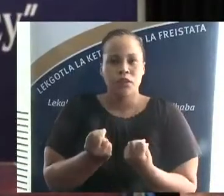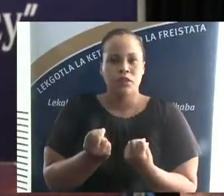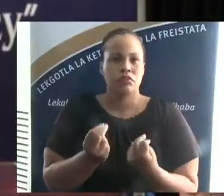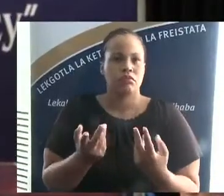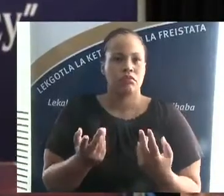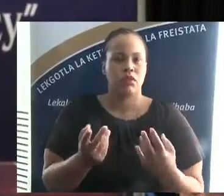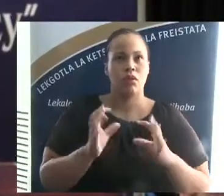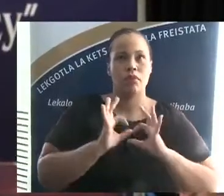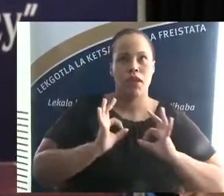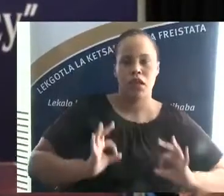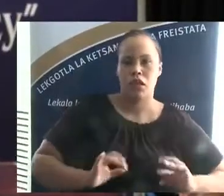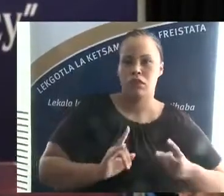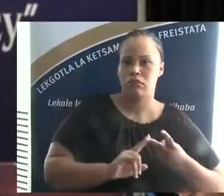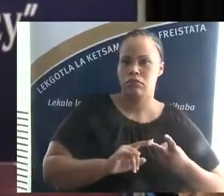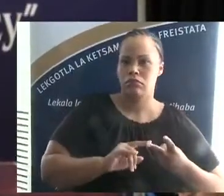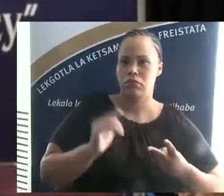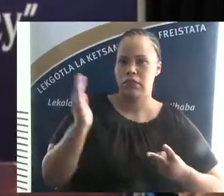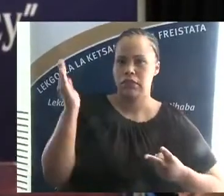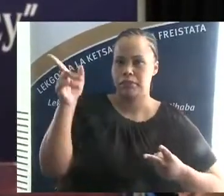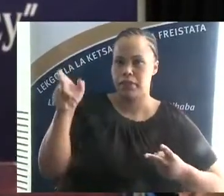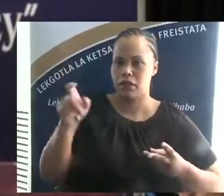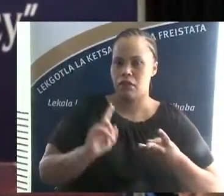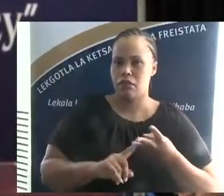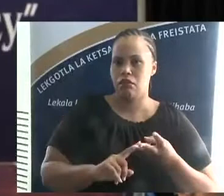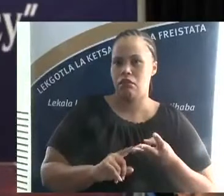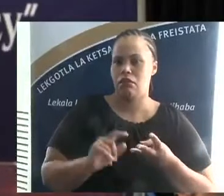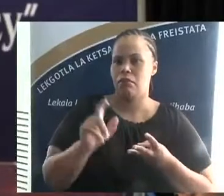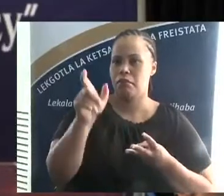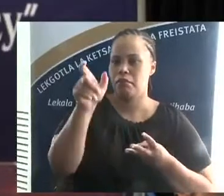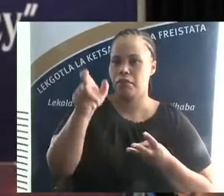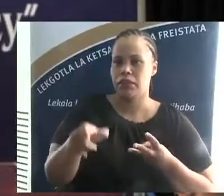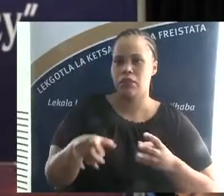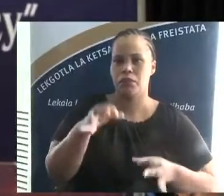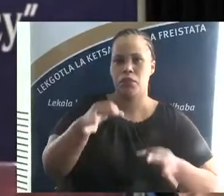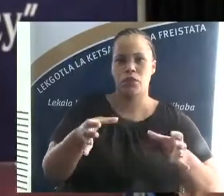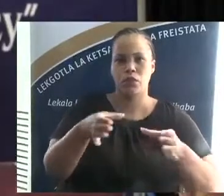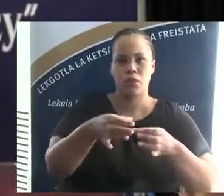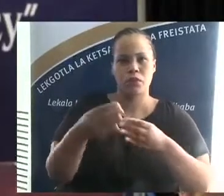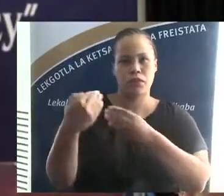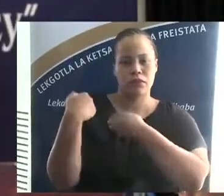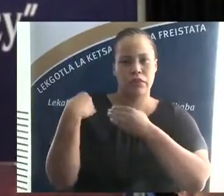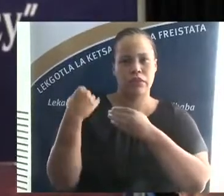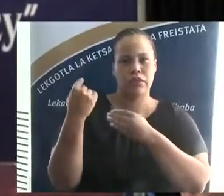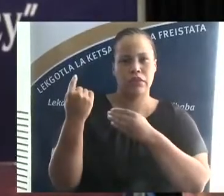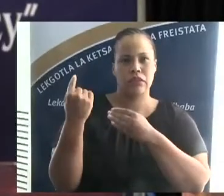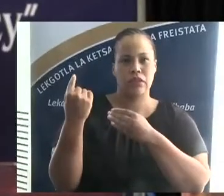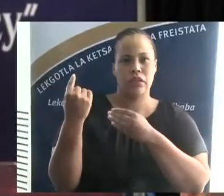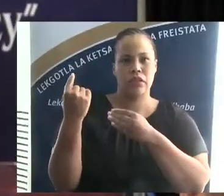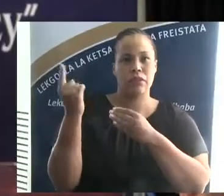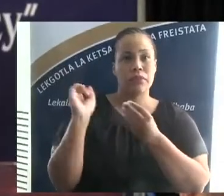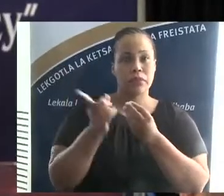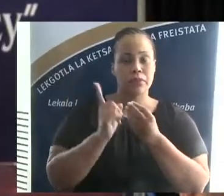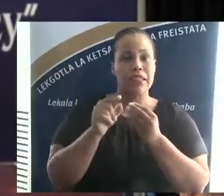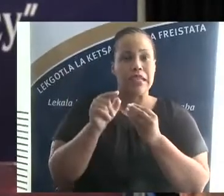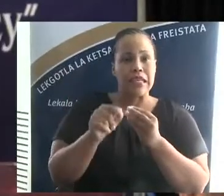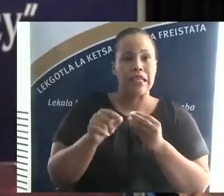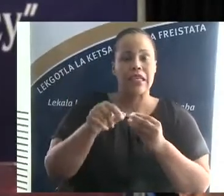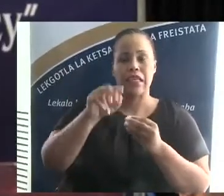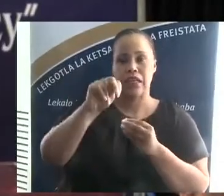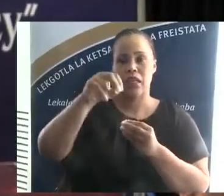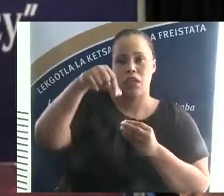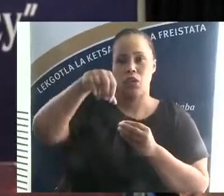mayor, speaker, chief whip and identified councillors, will have an NQF level 6